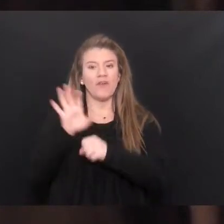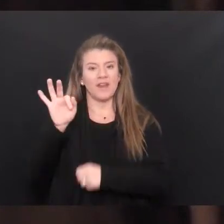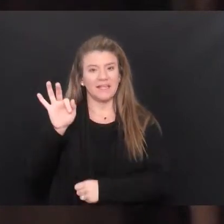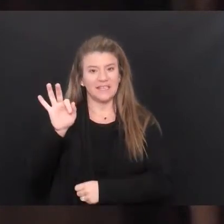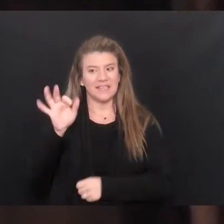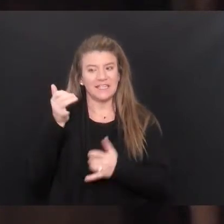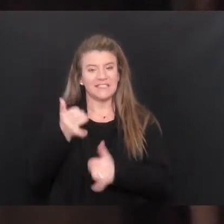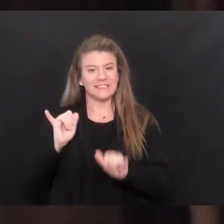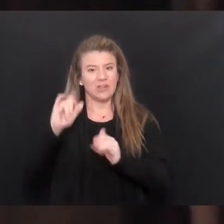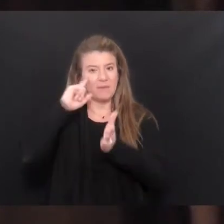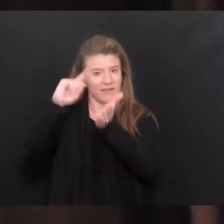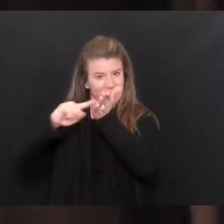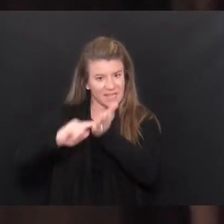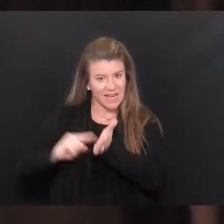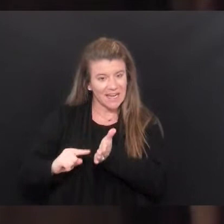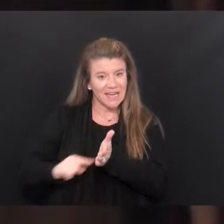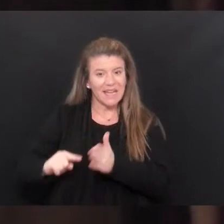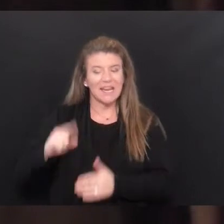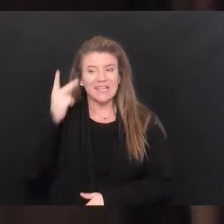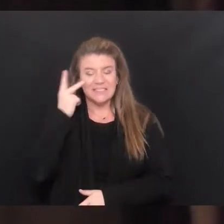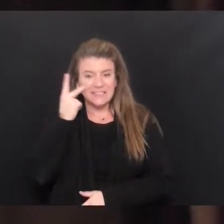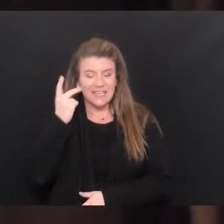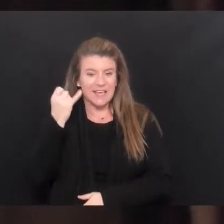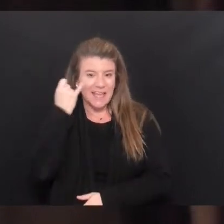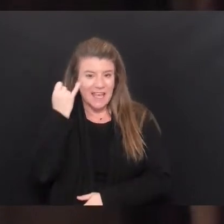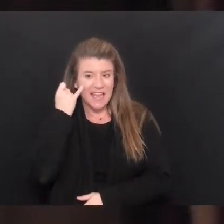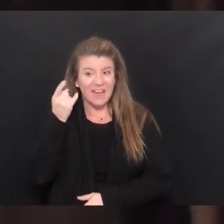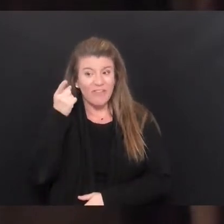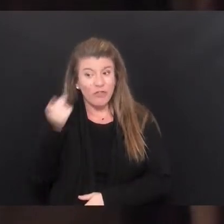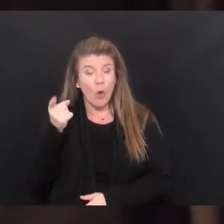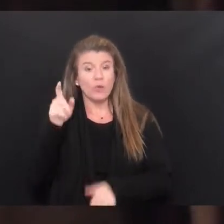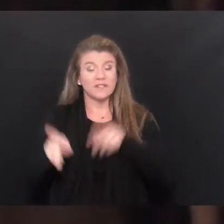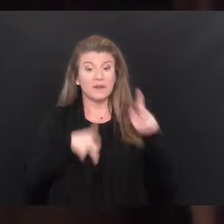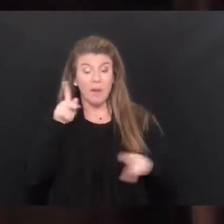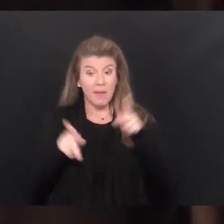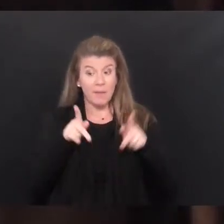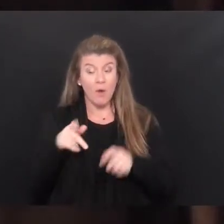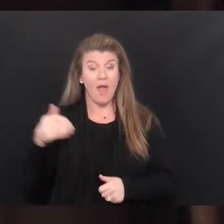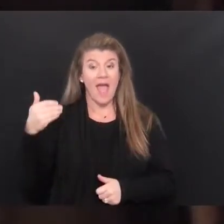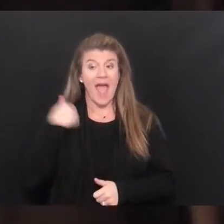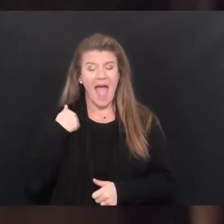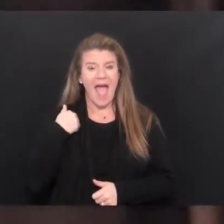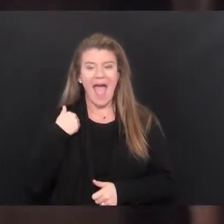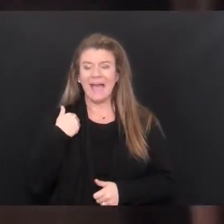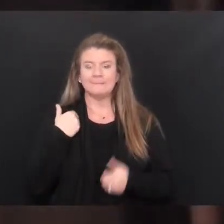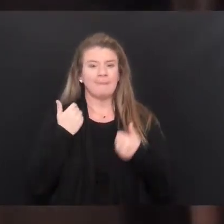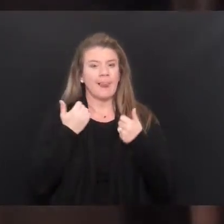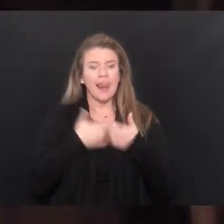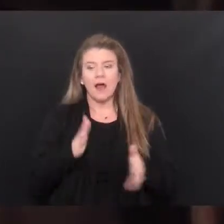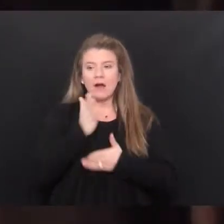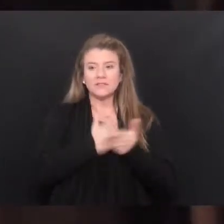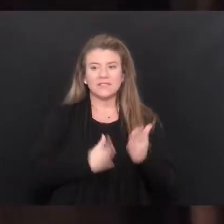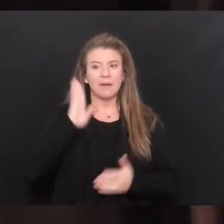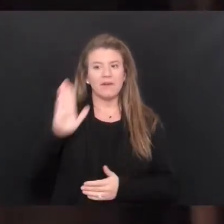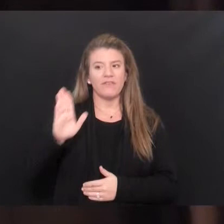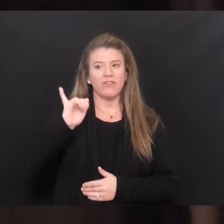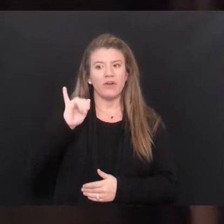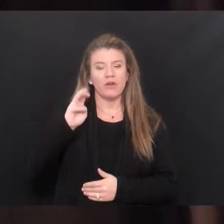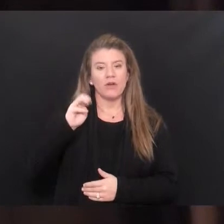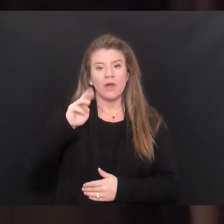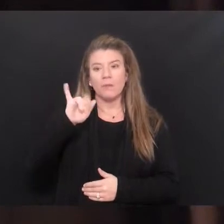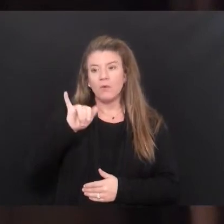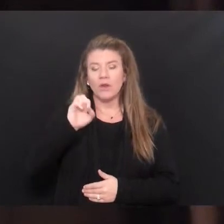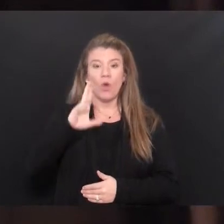still being investigated as to whether those people had lost some immunity or whether some variant